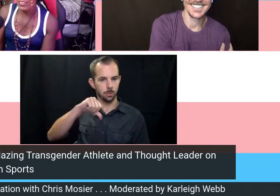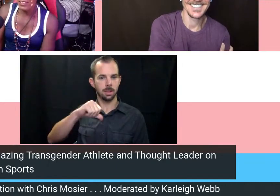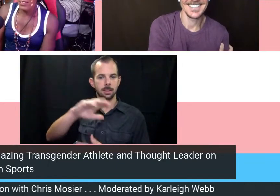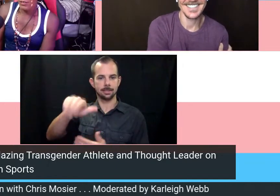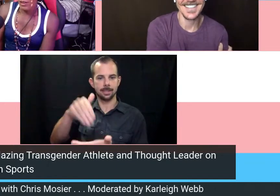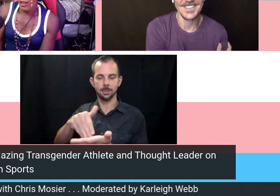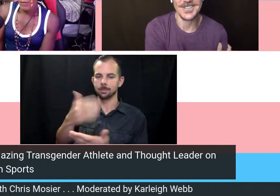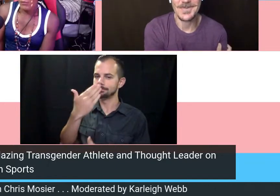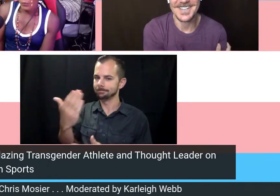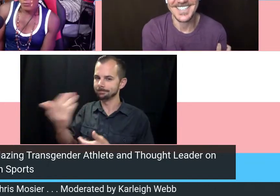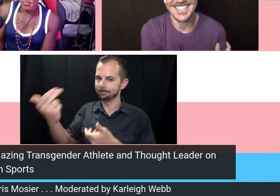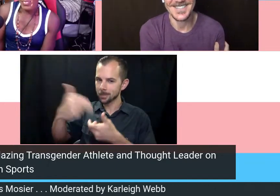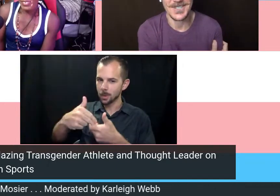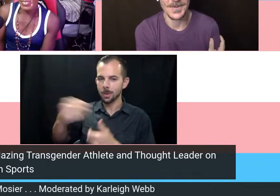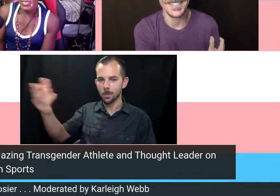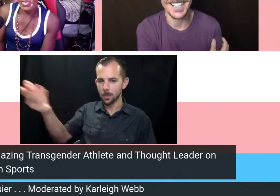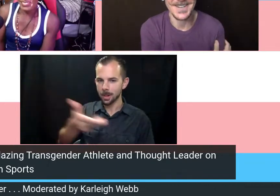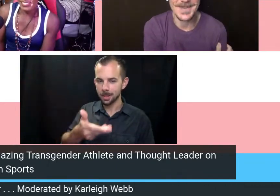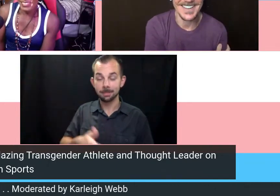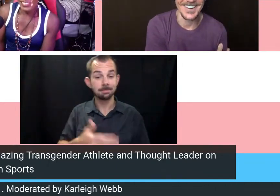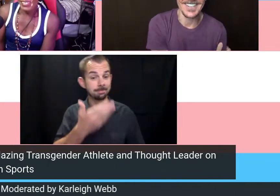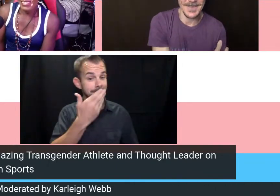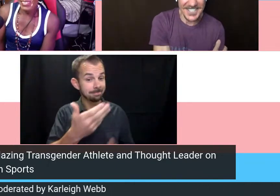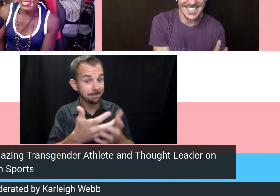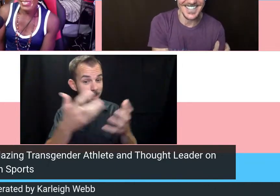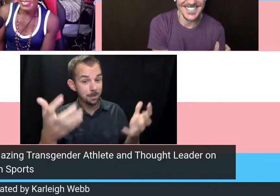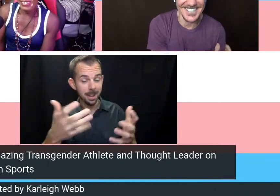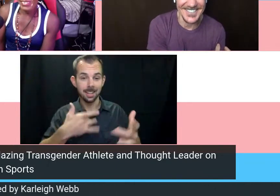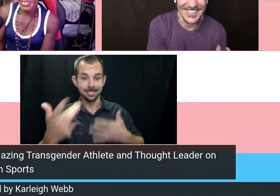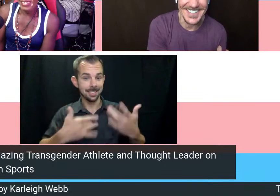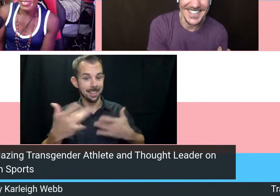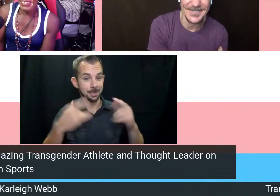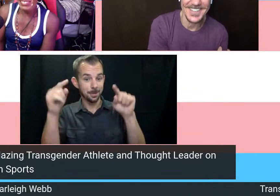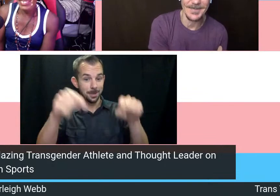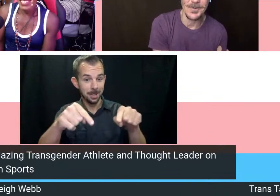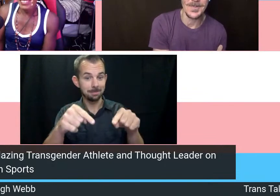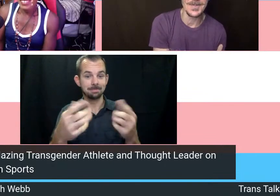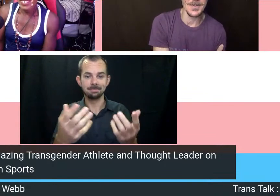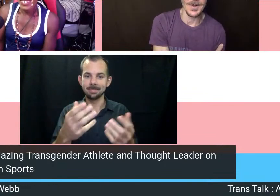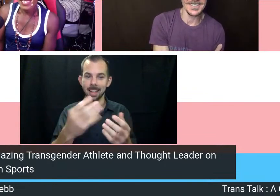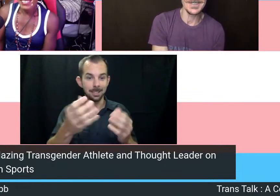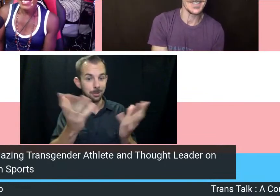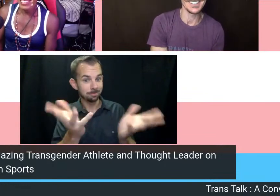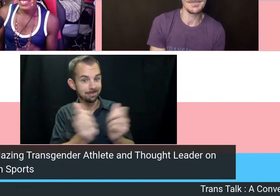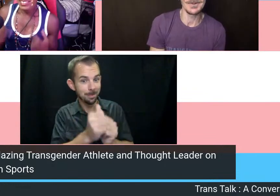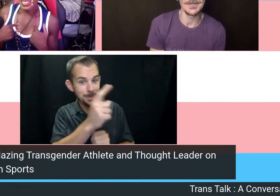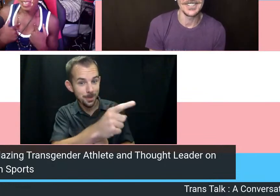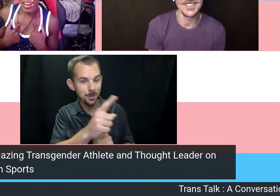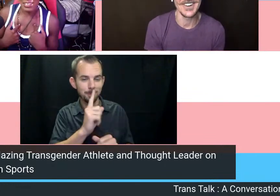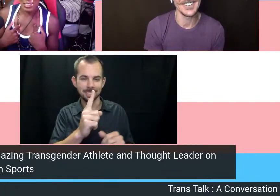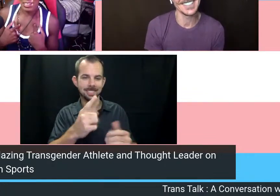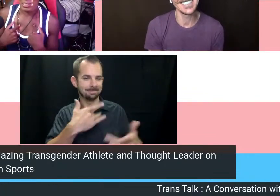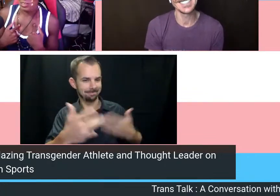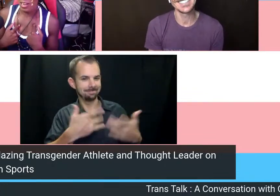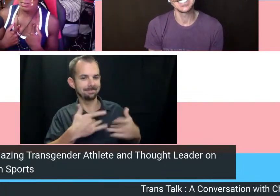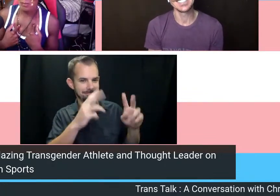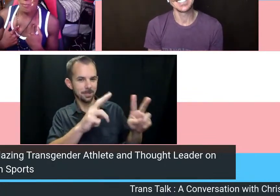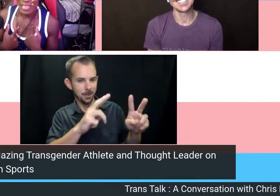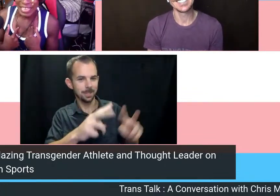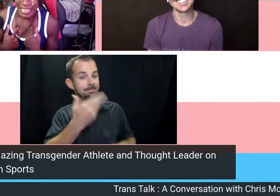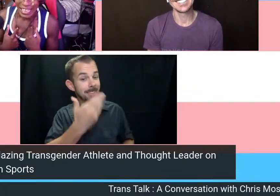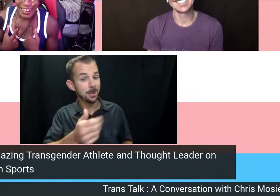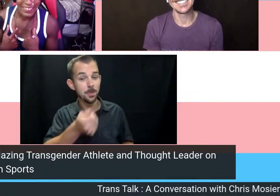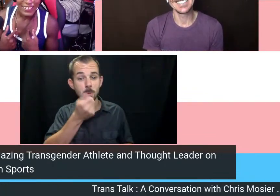welcome. Thank you so much. Super excited to be here, especially to talk to you. Thank you for that warm welcome and beautiful to talk